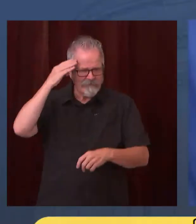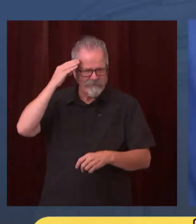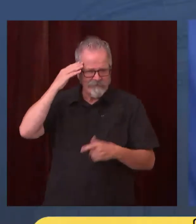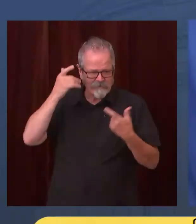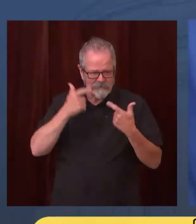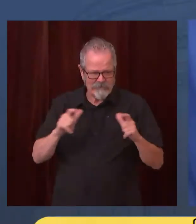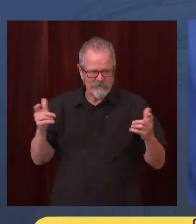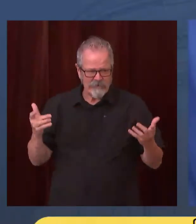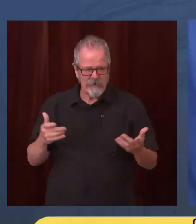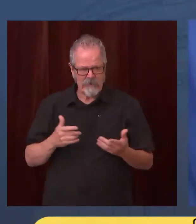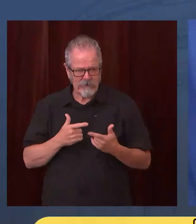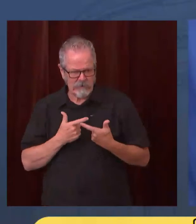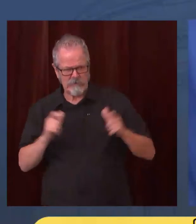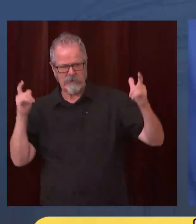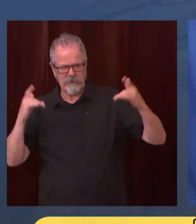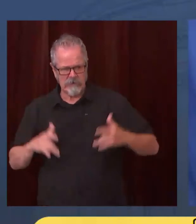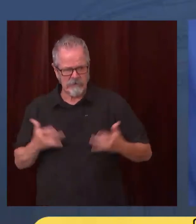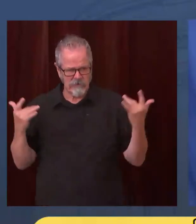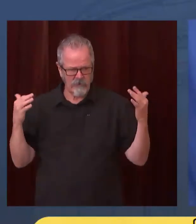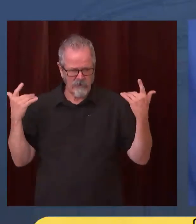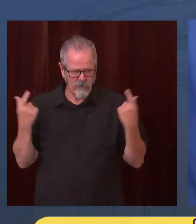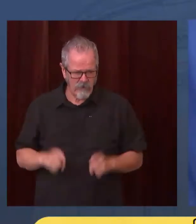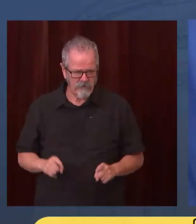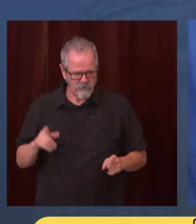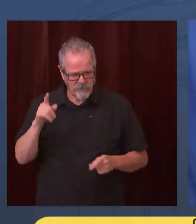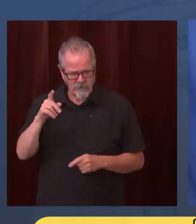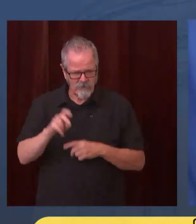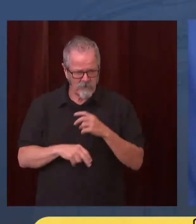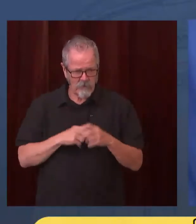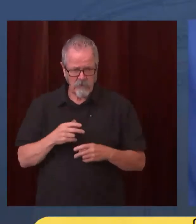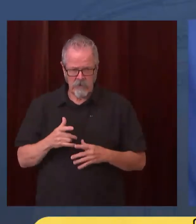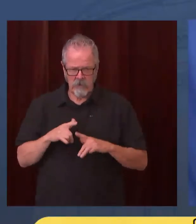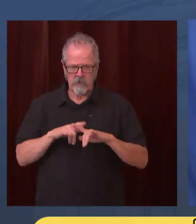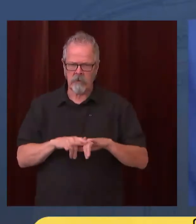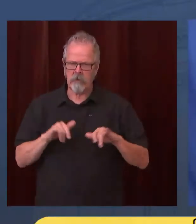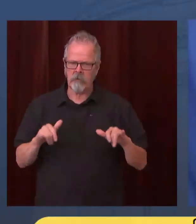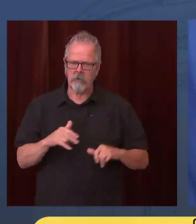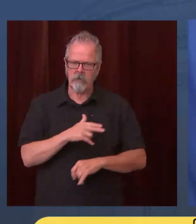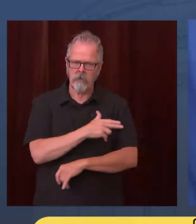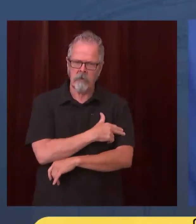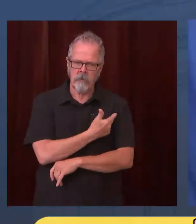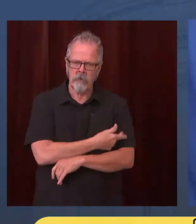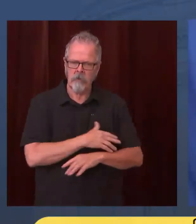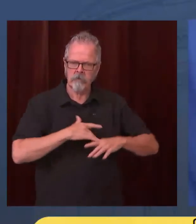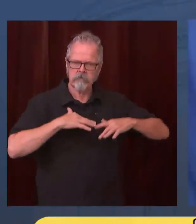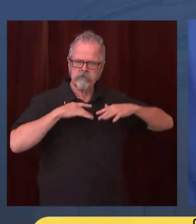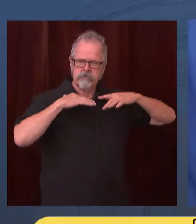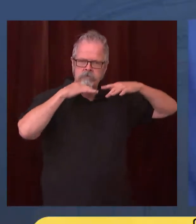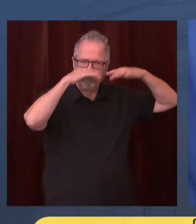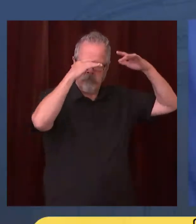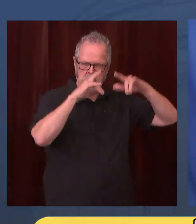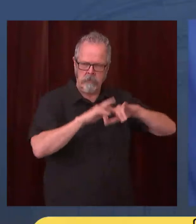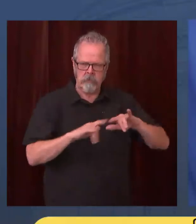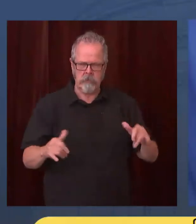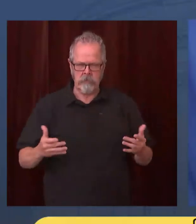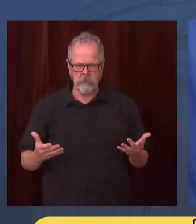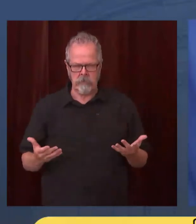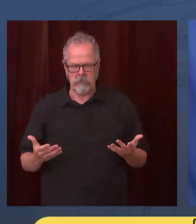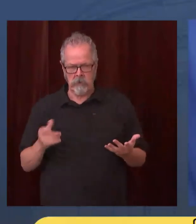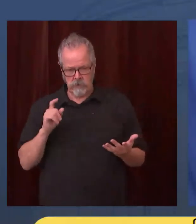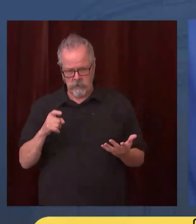be continuing to go on, or are these mask mandates and other things enough to kind of